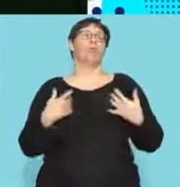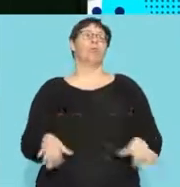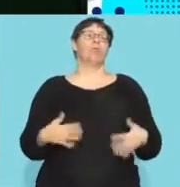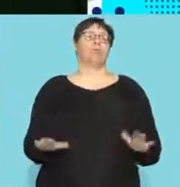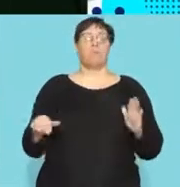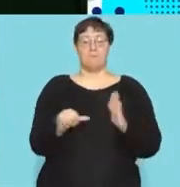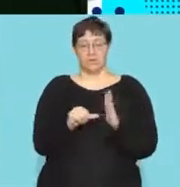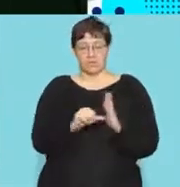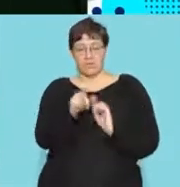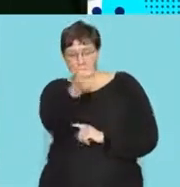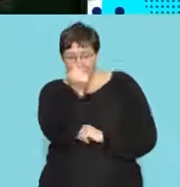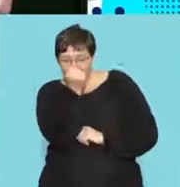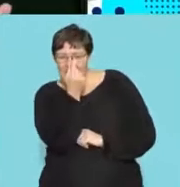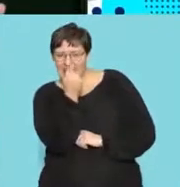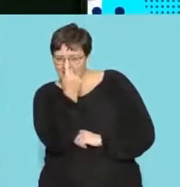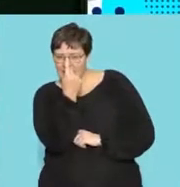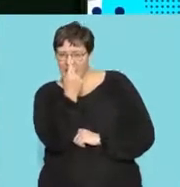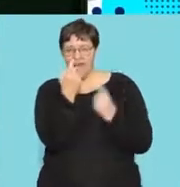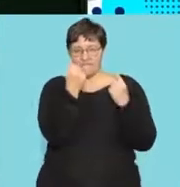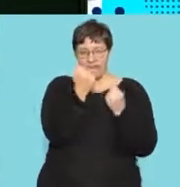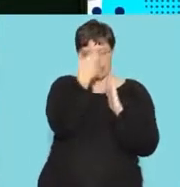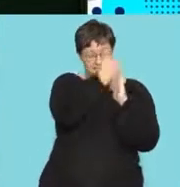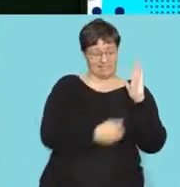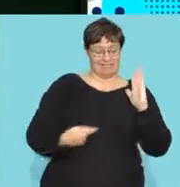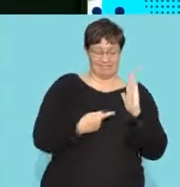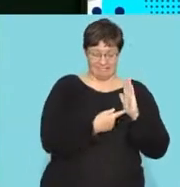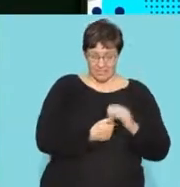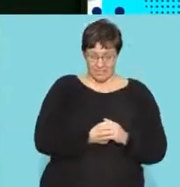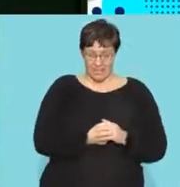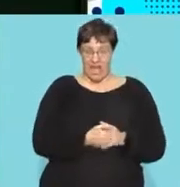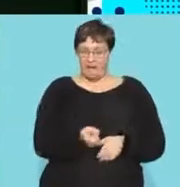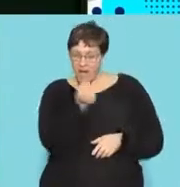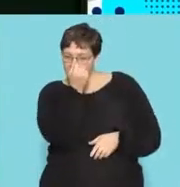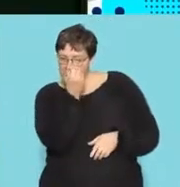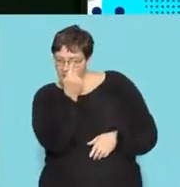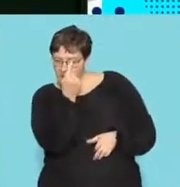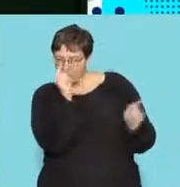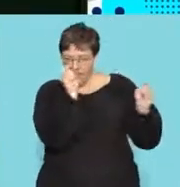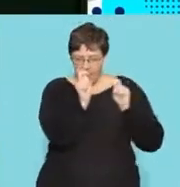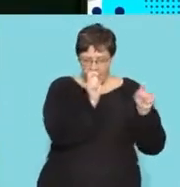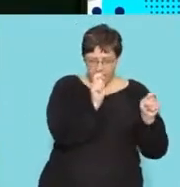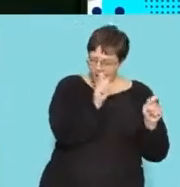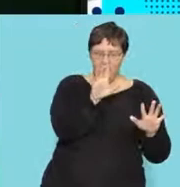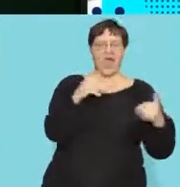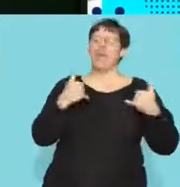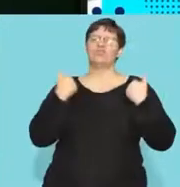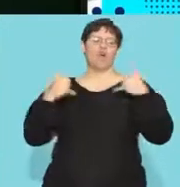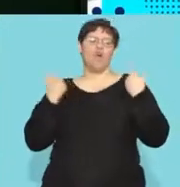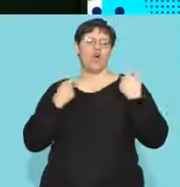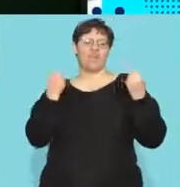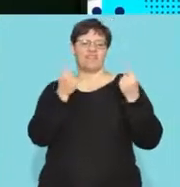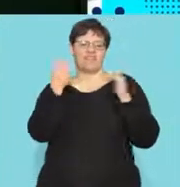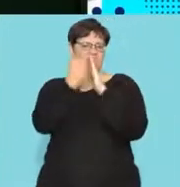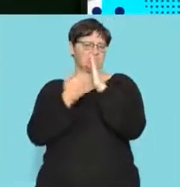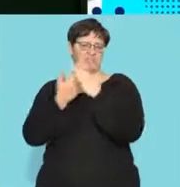for your understanding of your financial statements. Once you master the adjustments, you will enjoy doing the financial